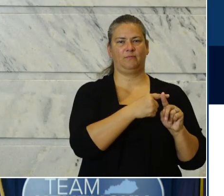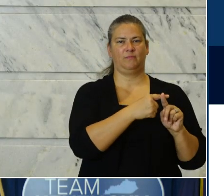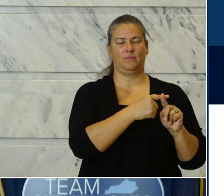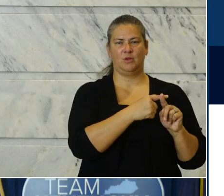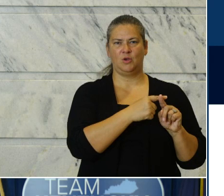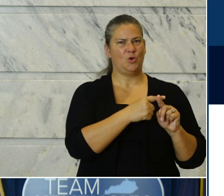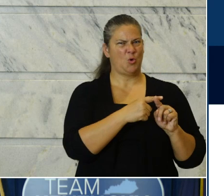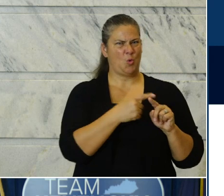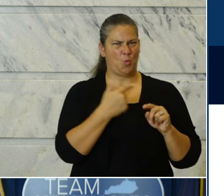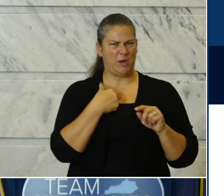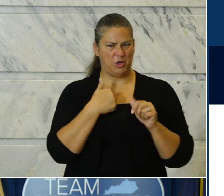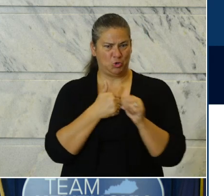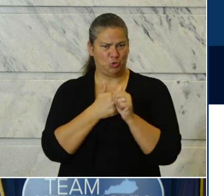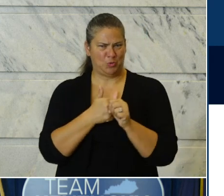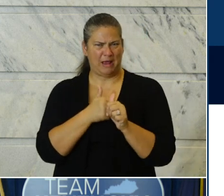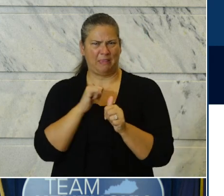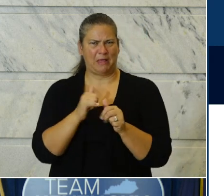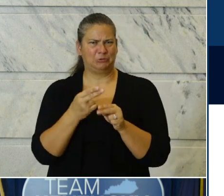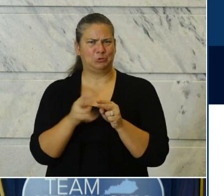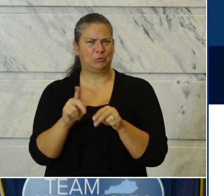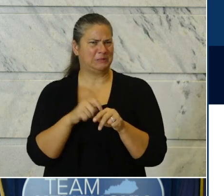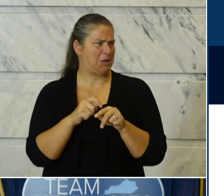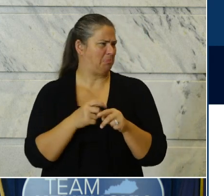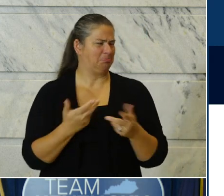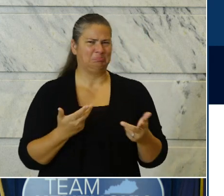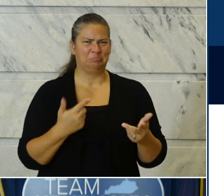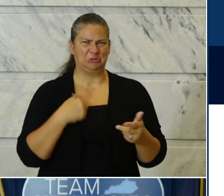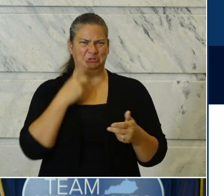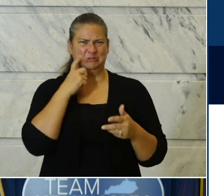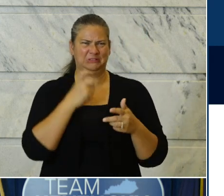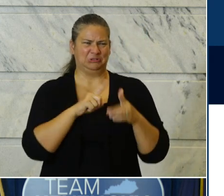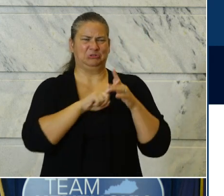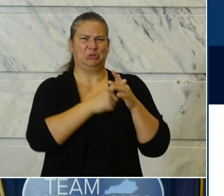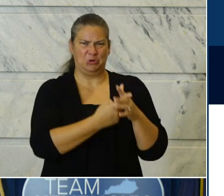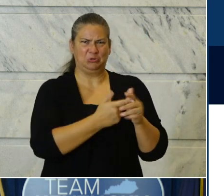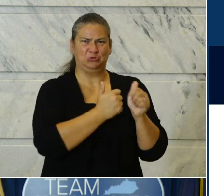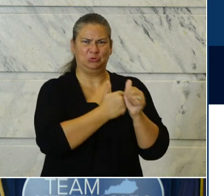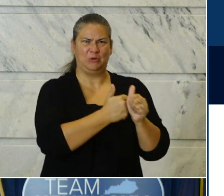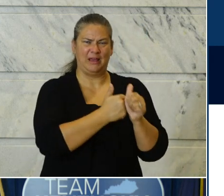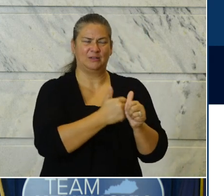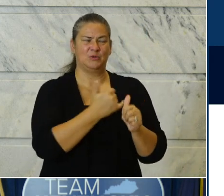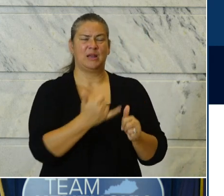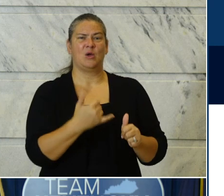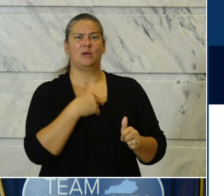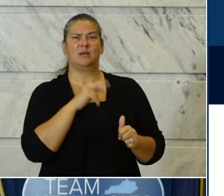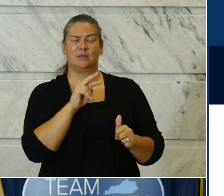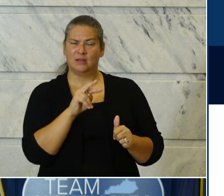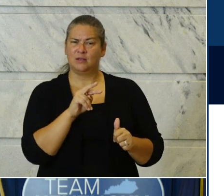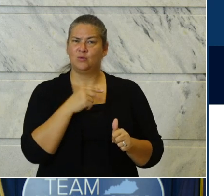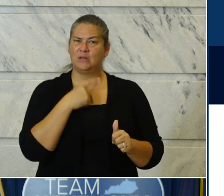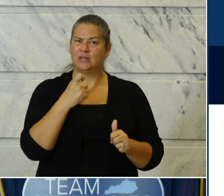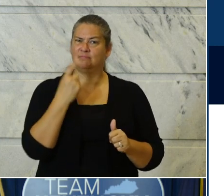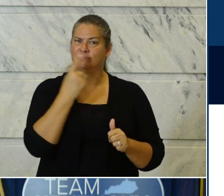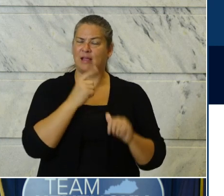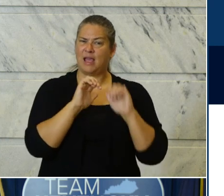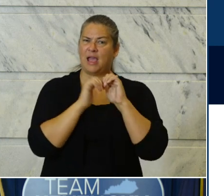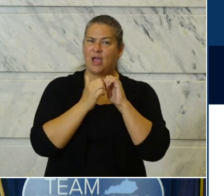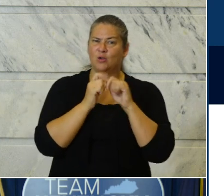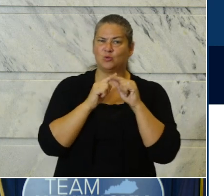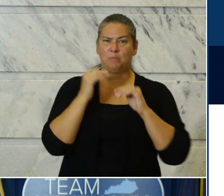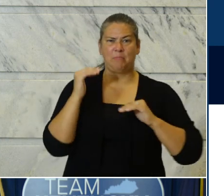this for very long, right? So it's really important that we find the right balance here, that we do this thing right.